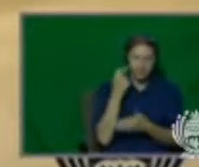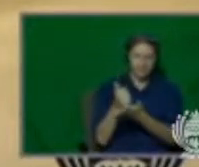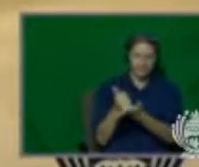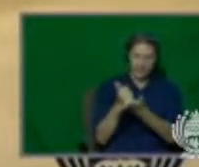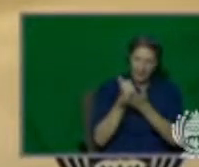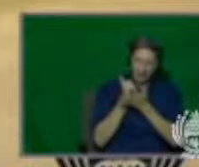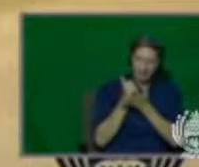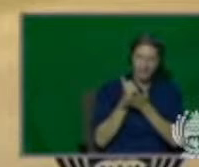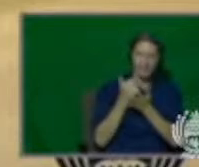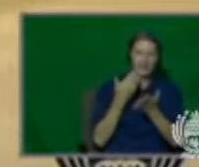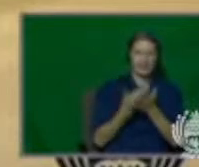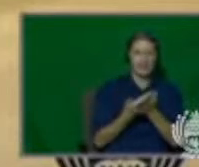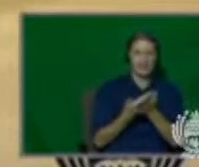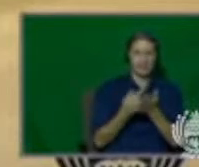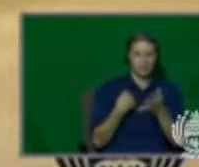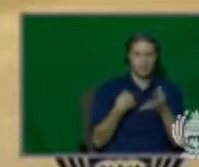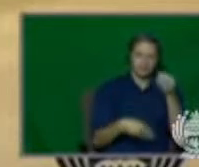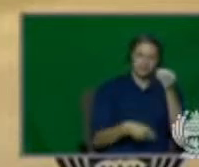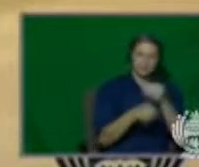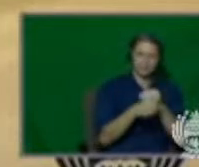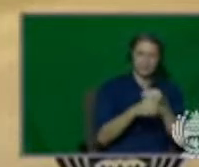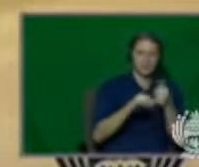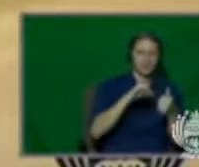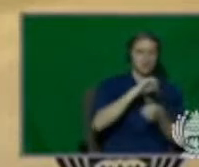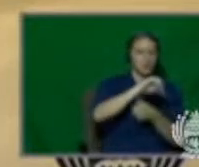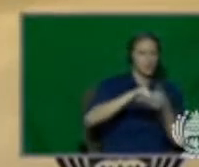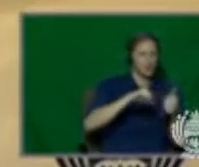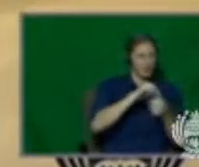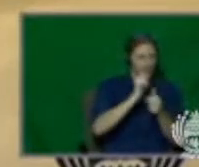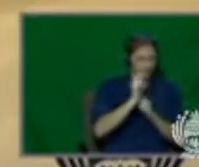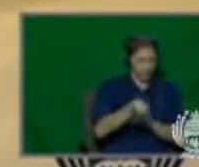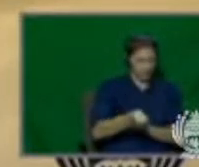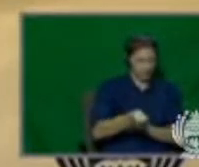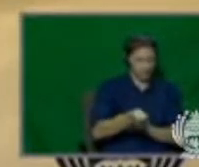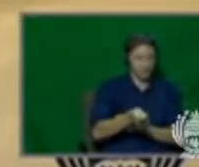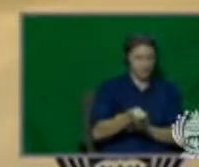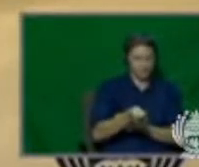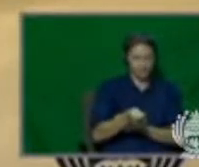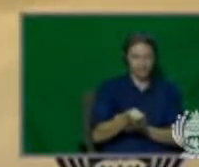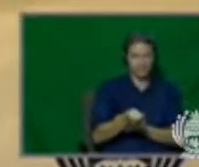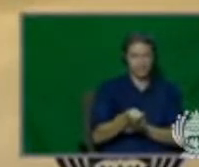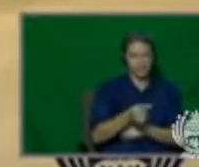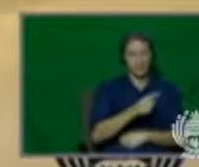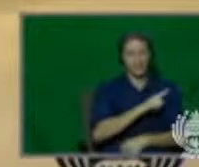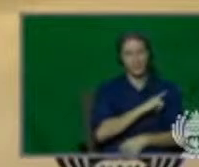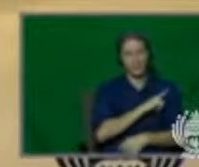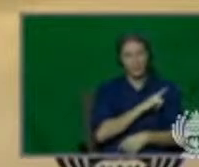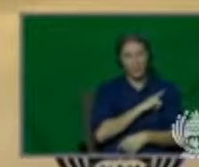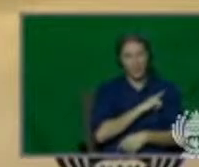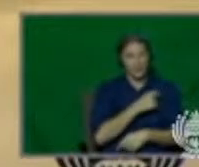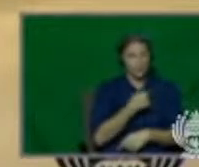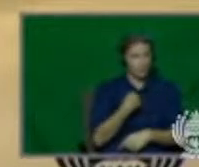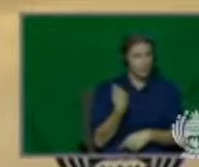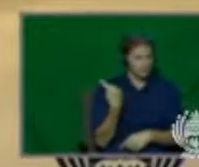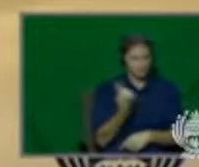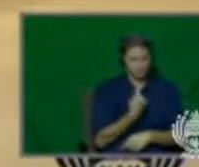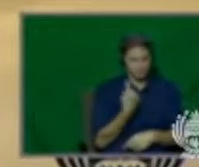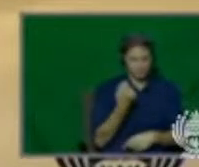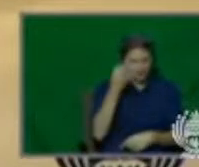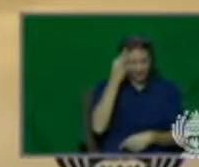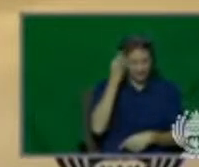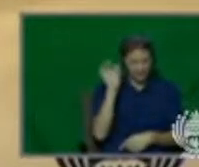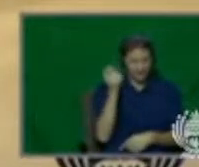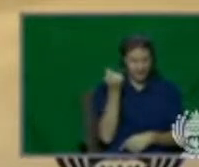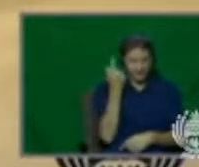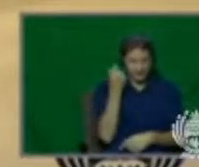wage. The government is very aware of the cost of living pressures faced by households,